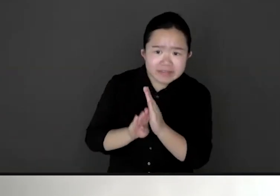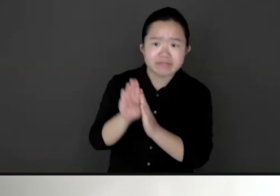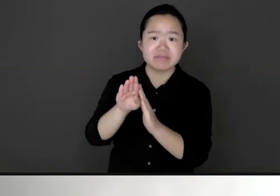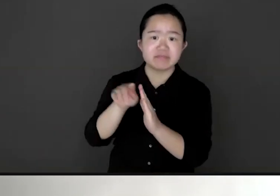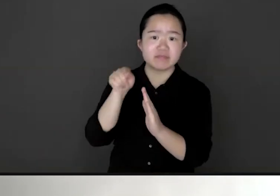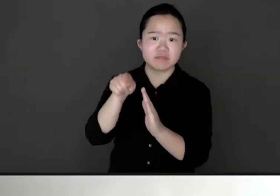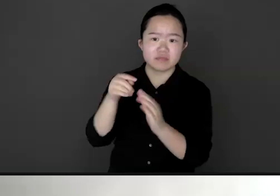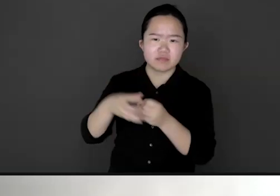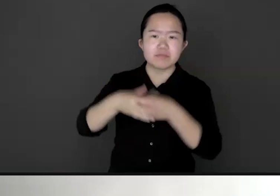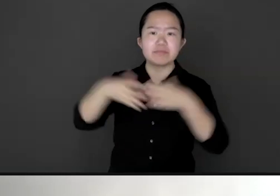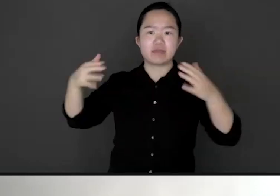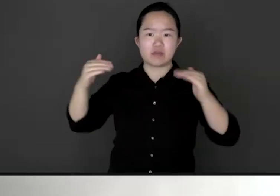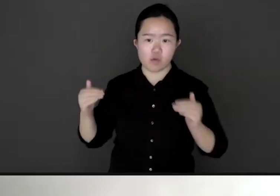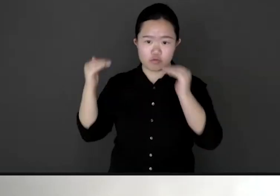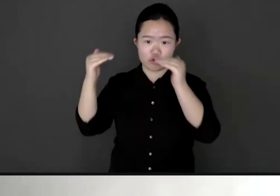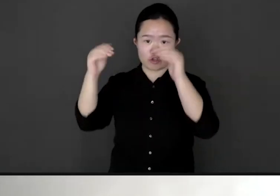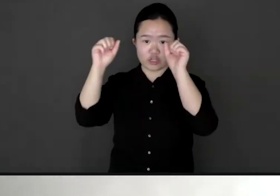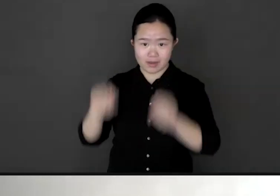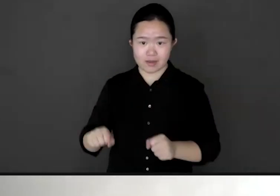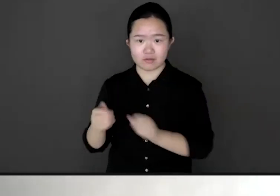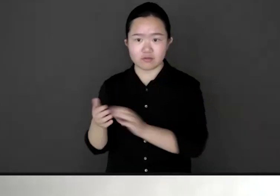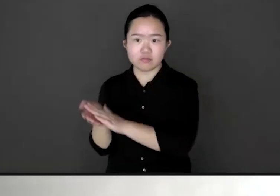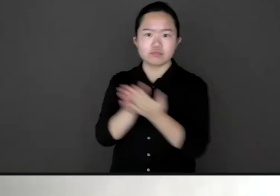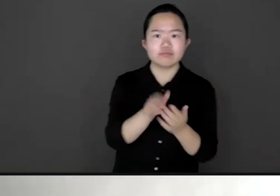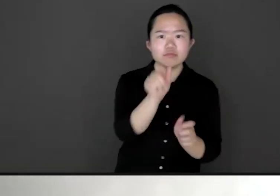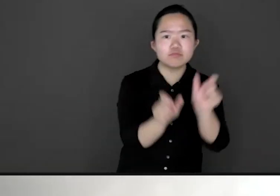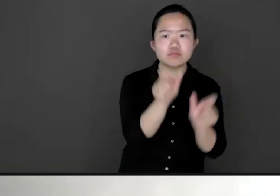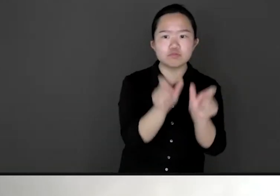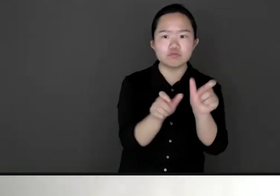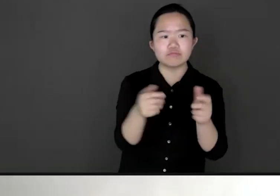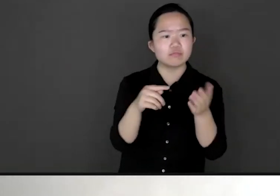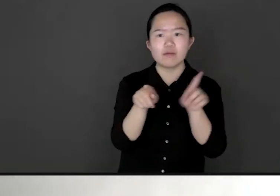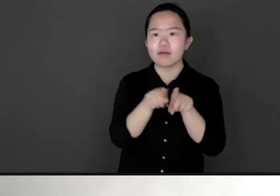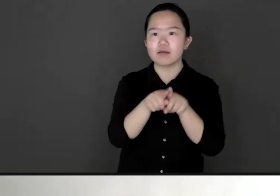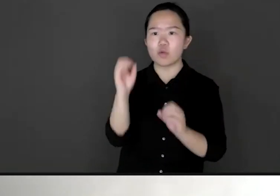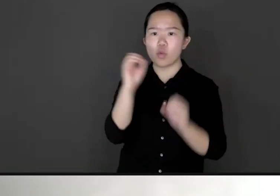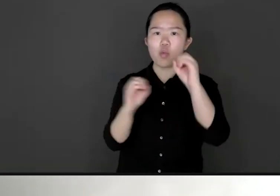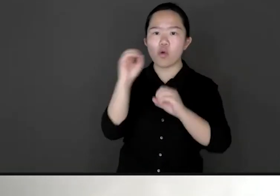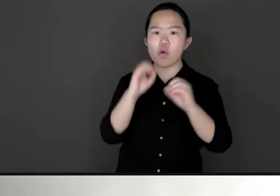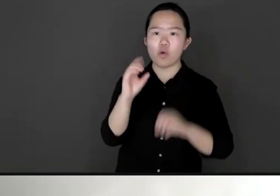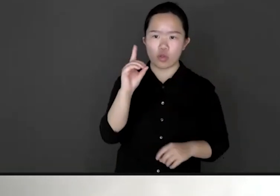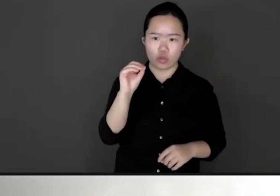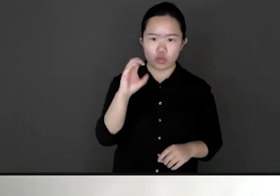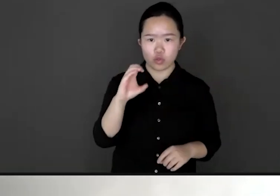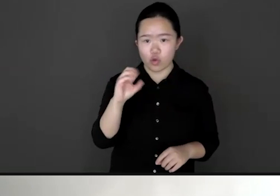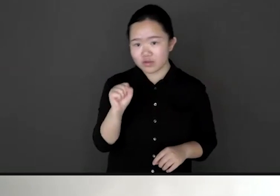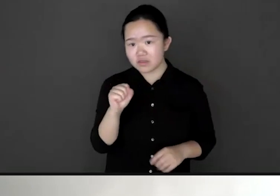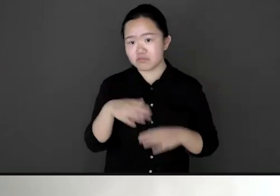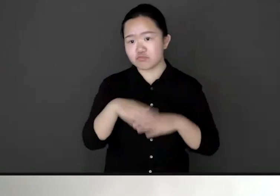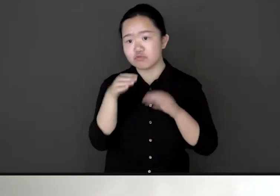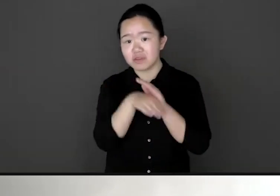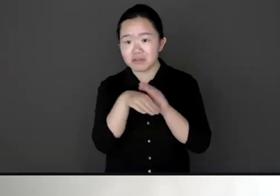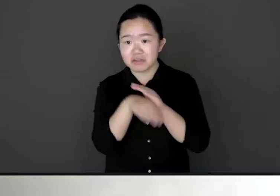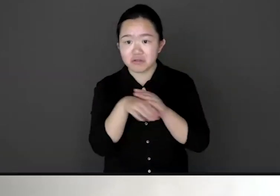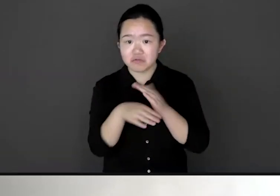Yeah, I think good enough is an important step in the direction towards perfection. We should never wait for everything to be perfect, because nothing